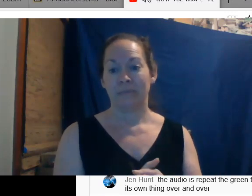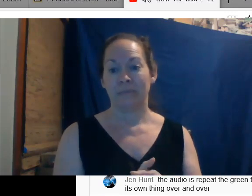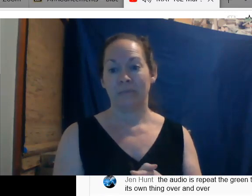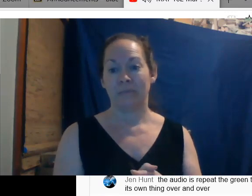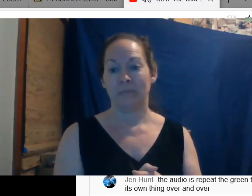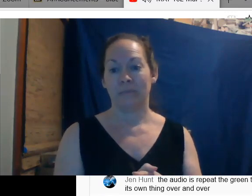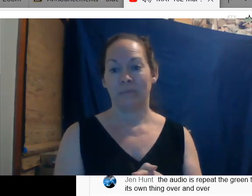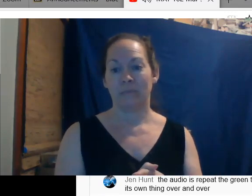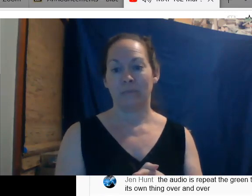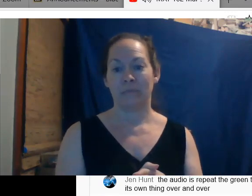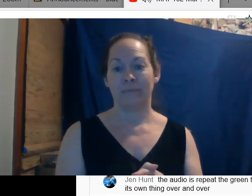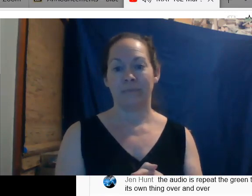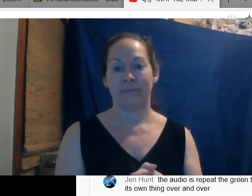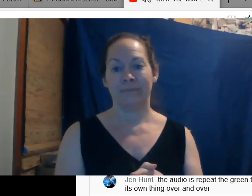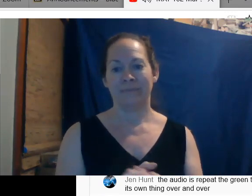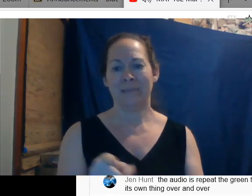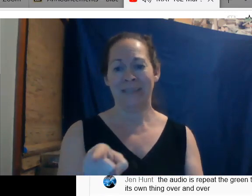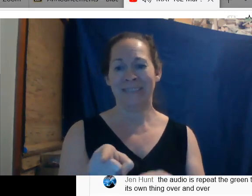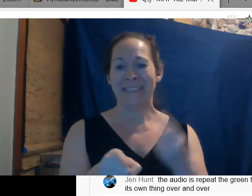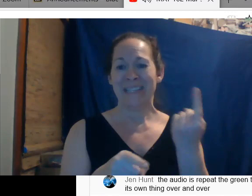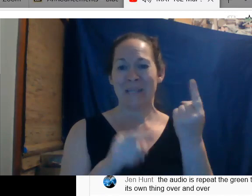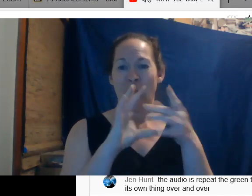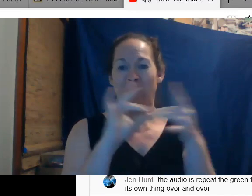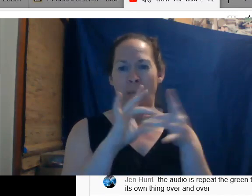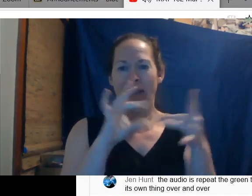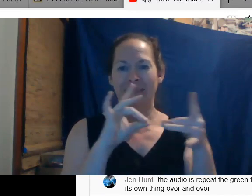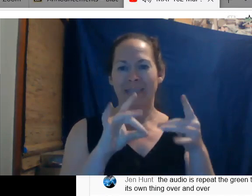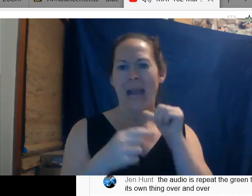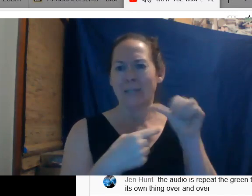believe. 7 times 6 is 2.